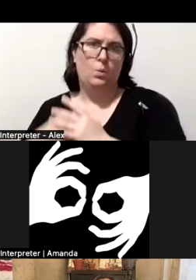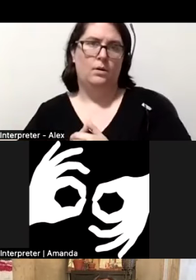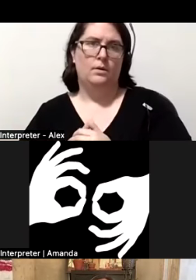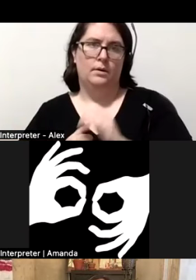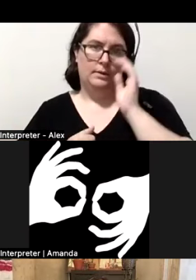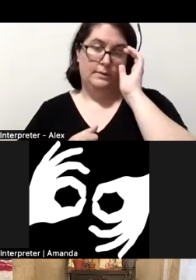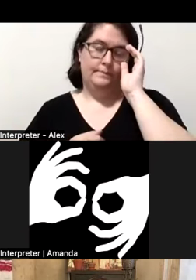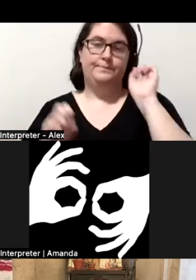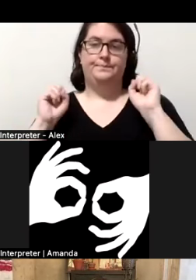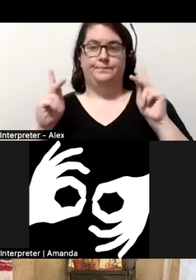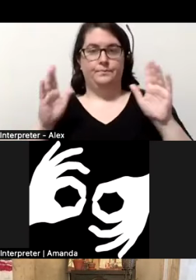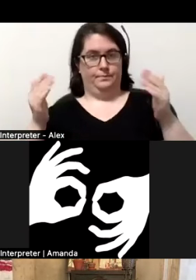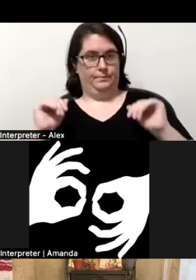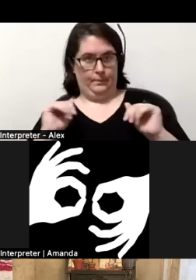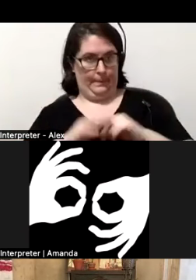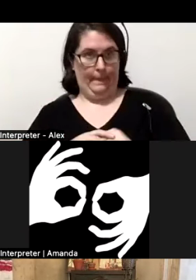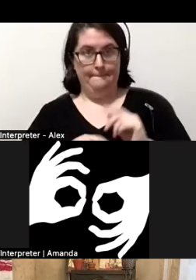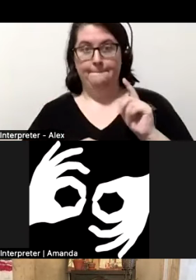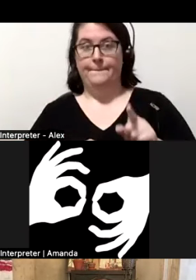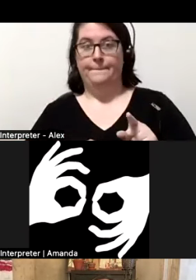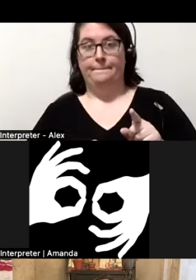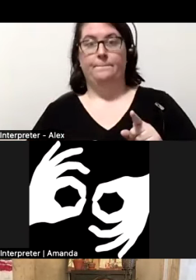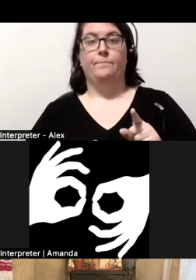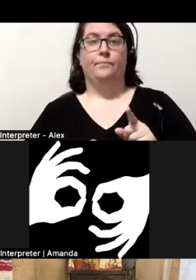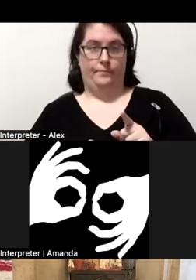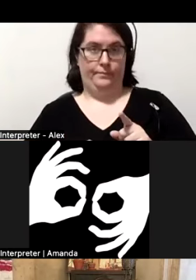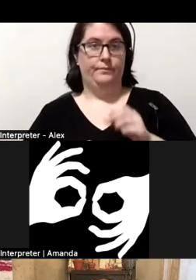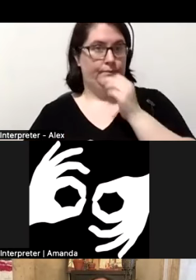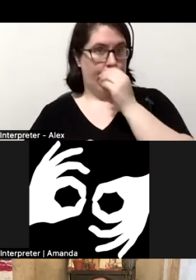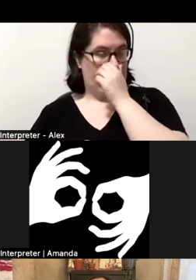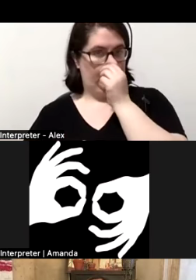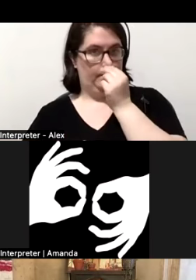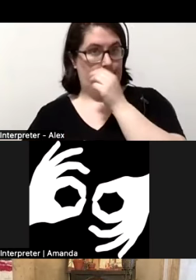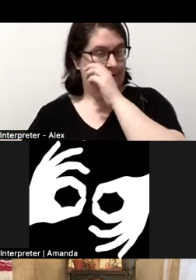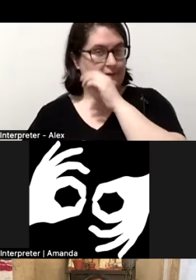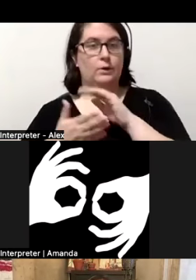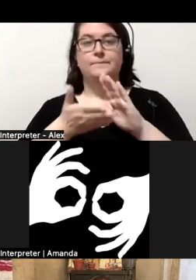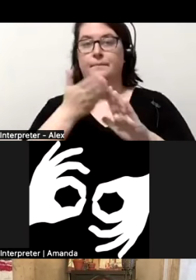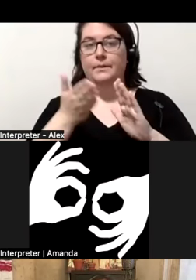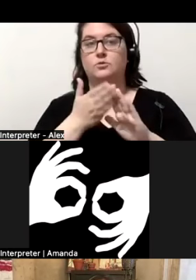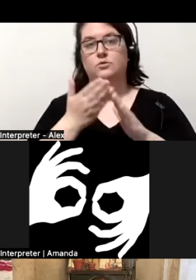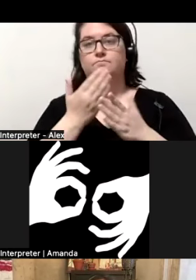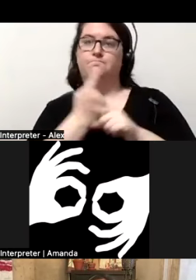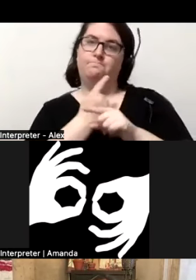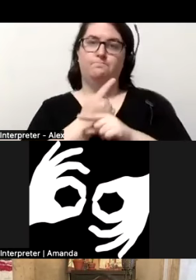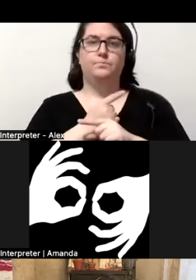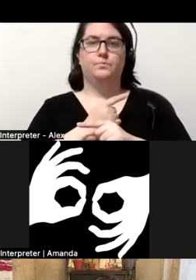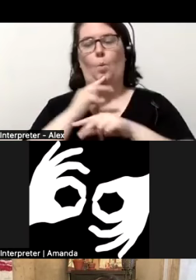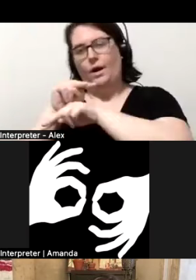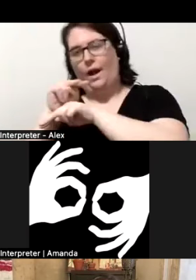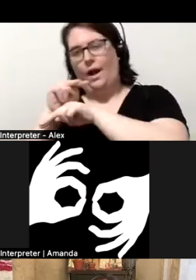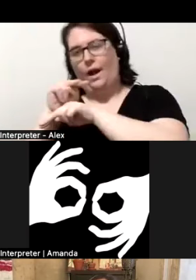Okay, for administration and viability for emerging festivals or leadership, administration, and governance for